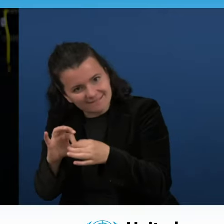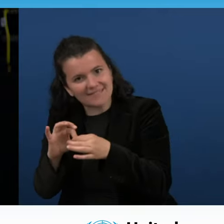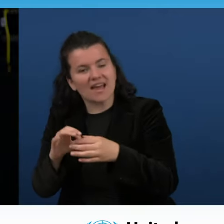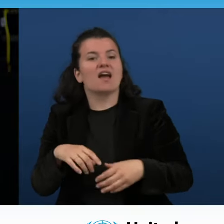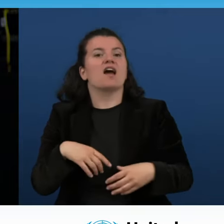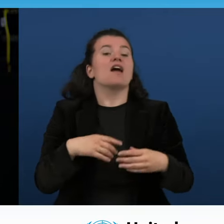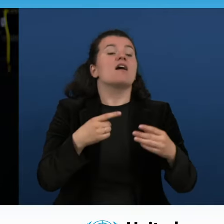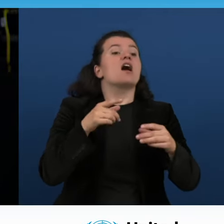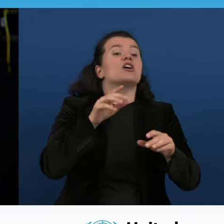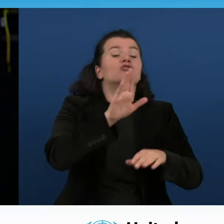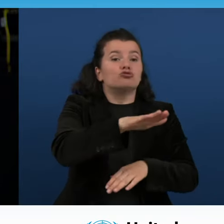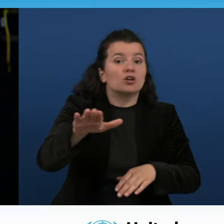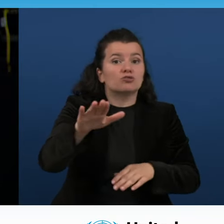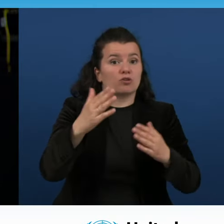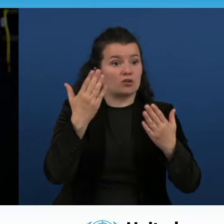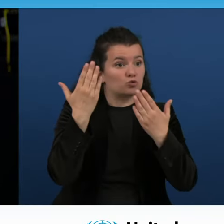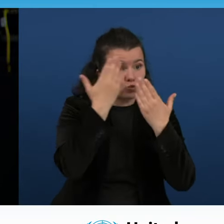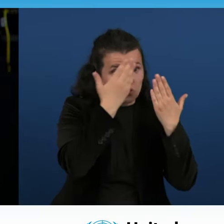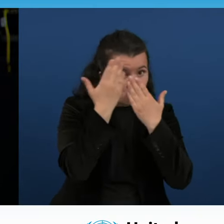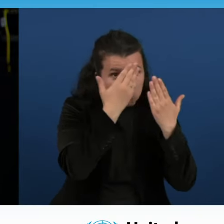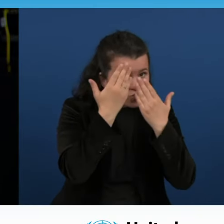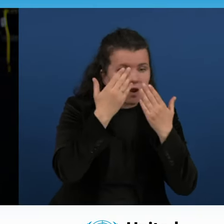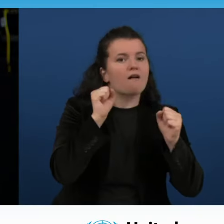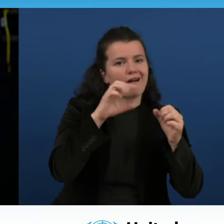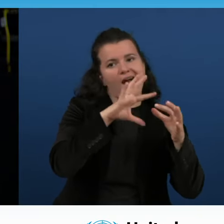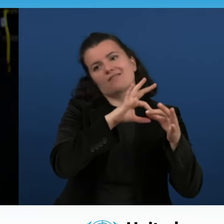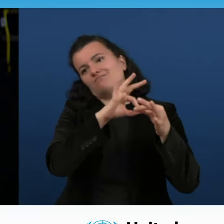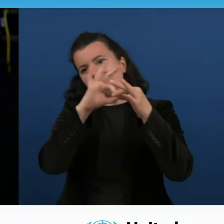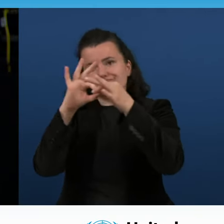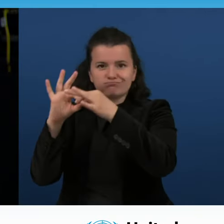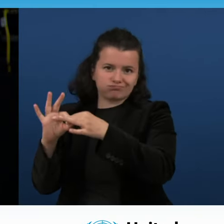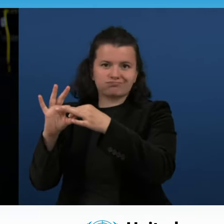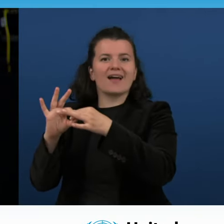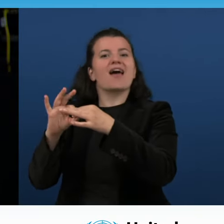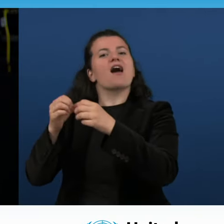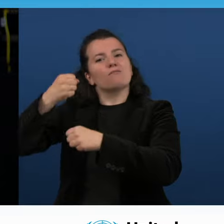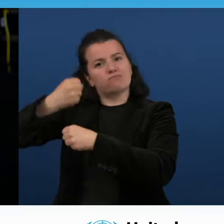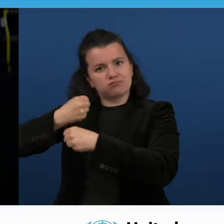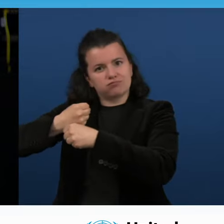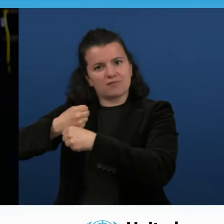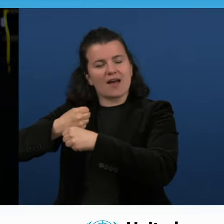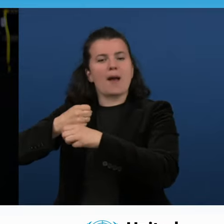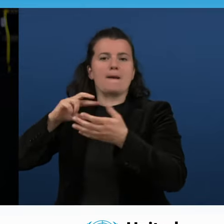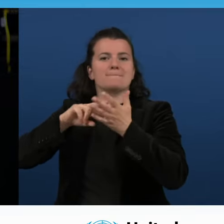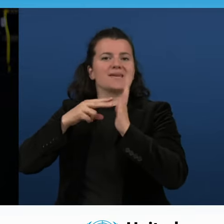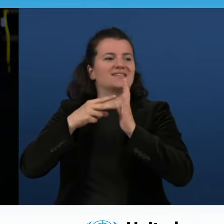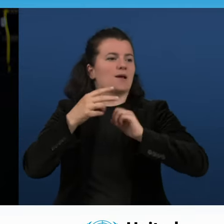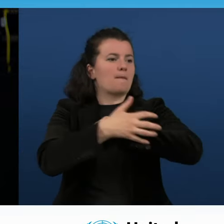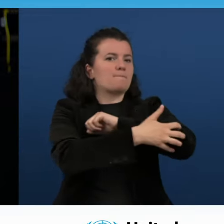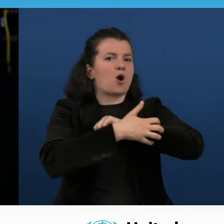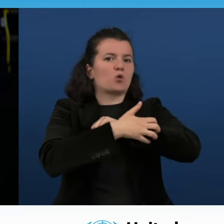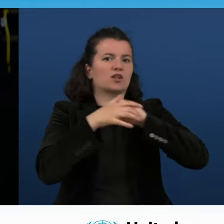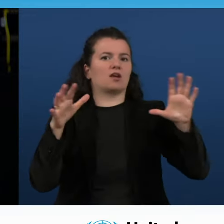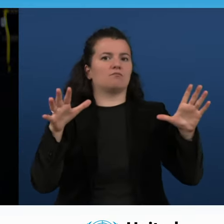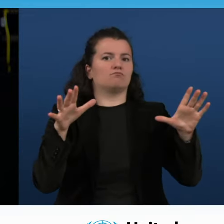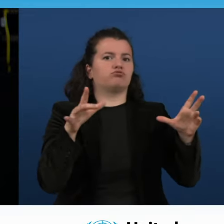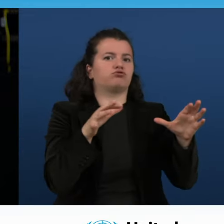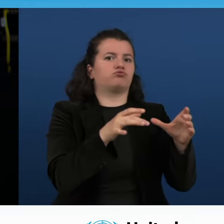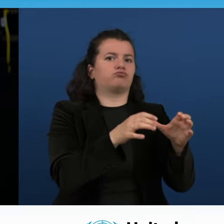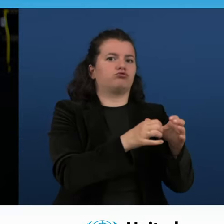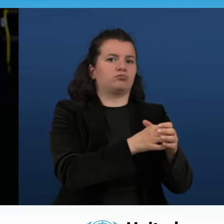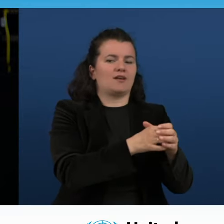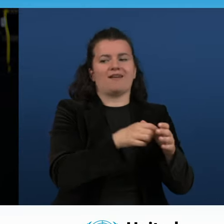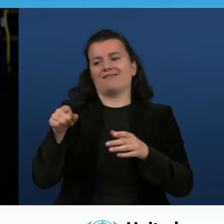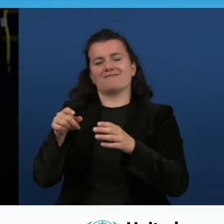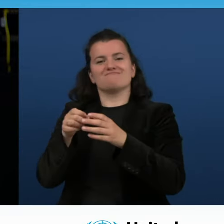poverty. First, we can do this by building formal and informal support networks within communities. To help young people transition into